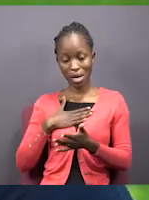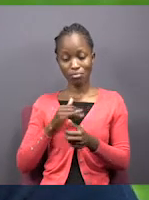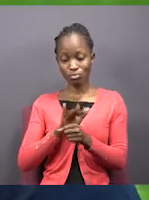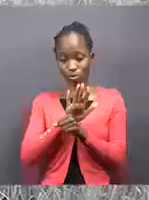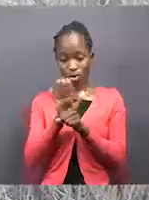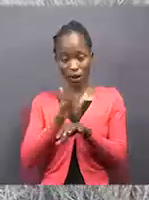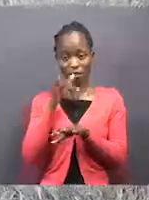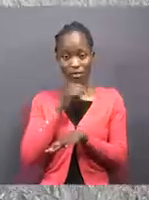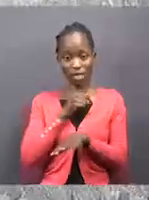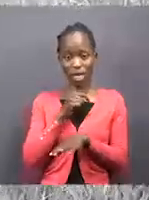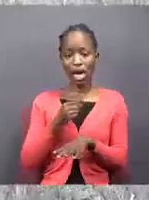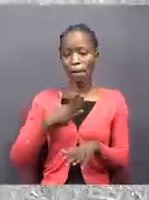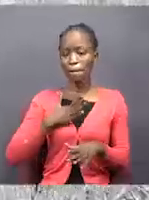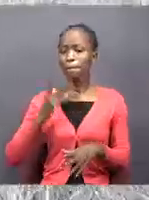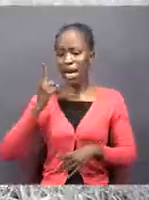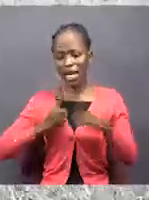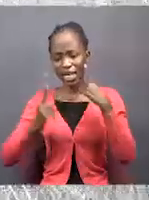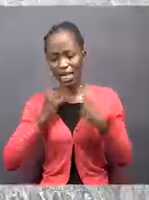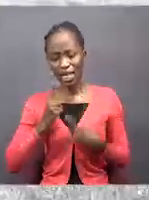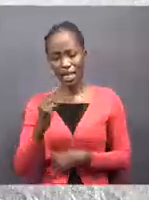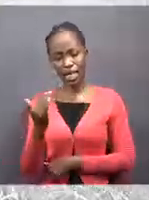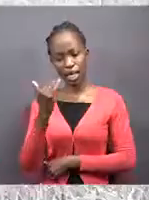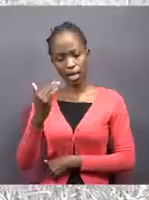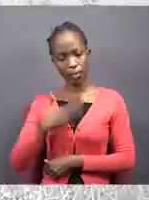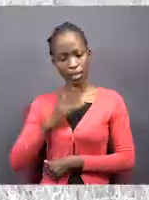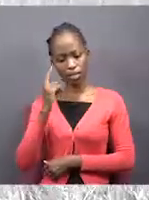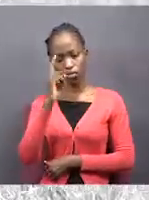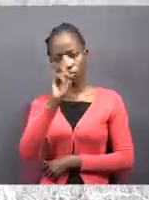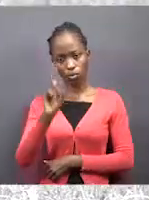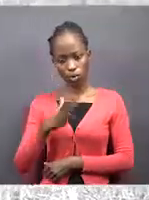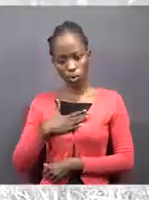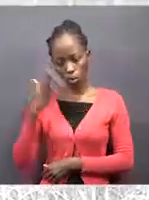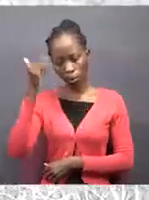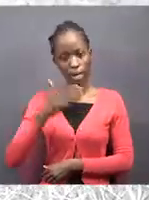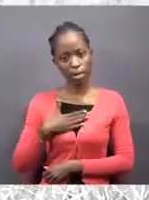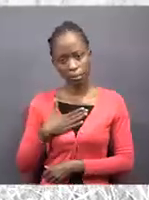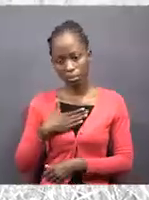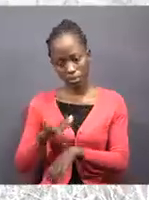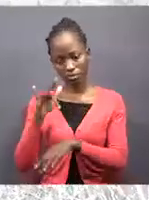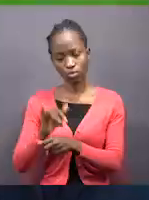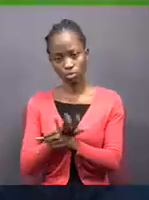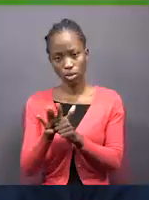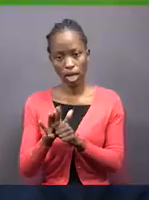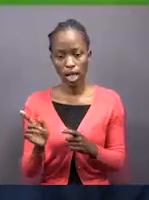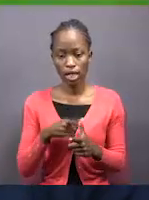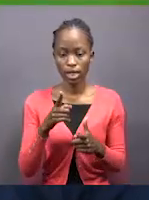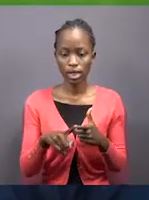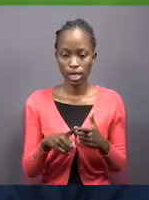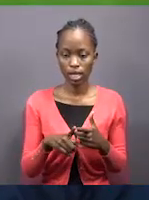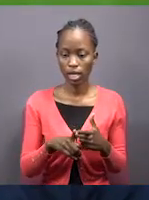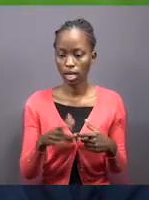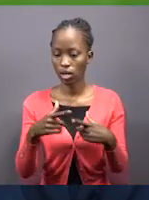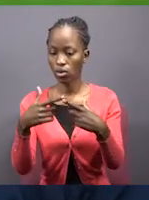asking myself one question. Why me? I was admitted in War Memorial Hospital, which has very